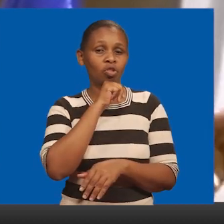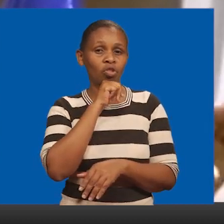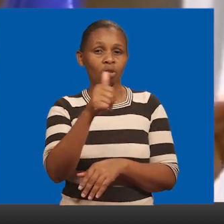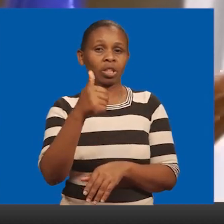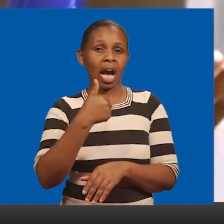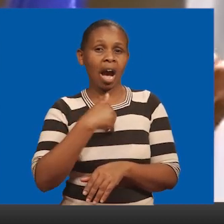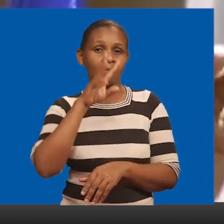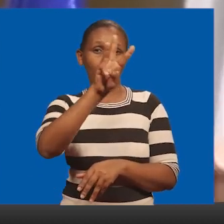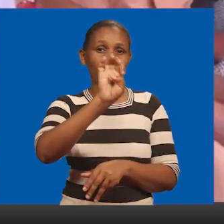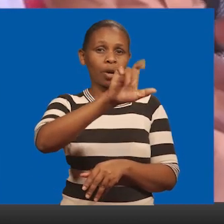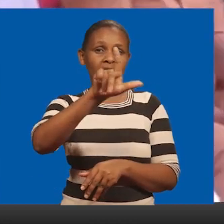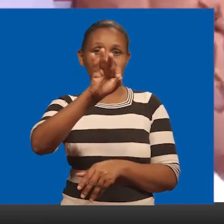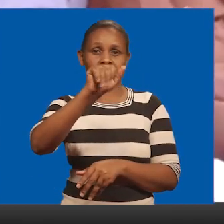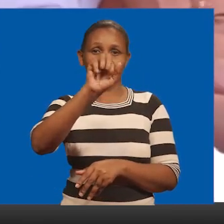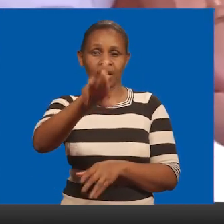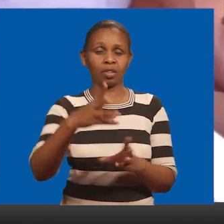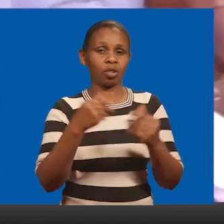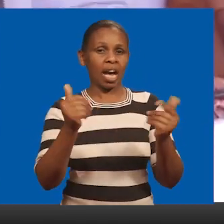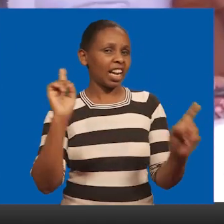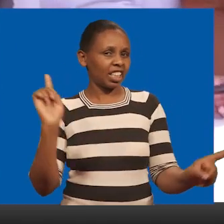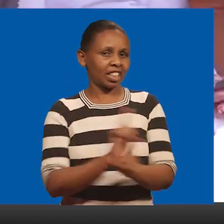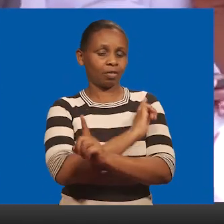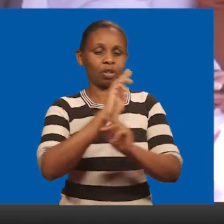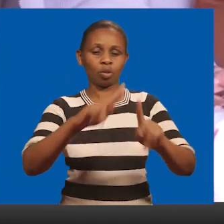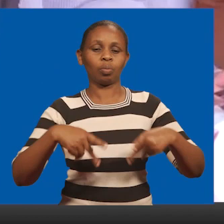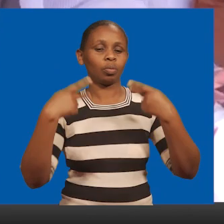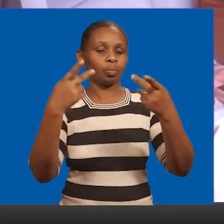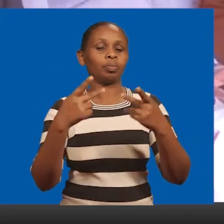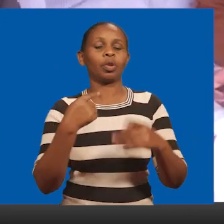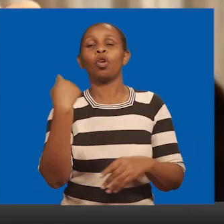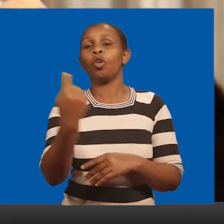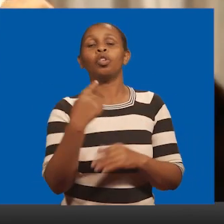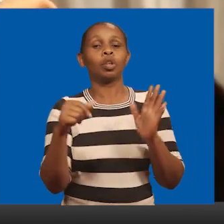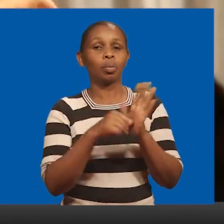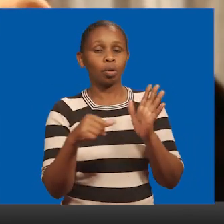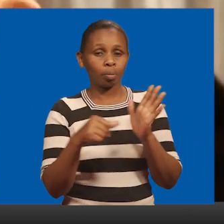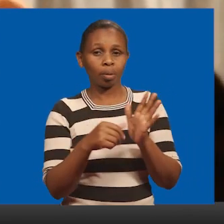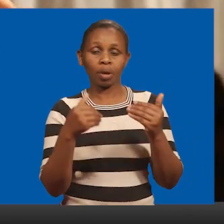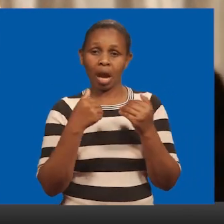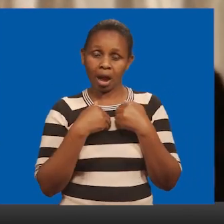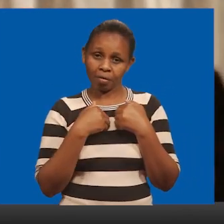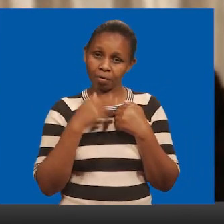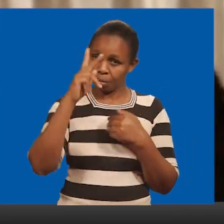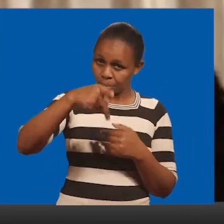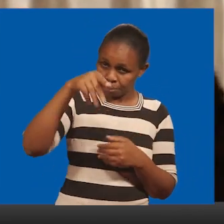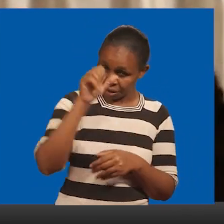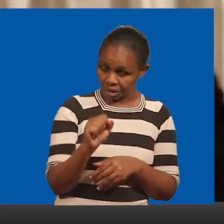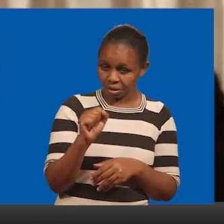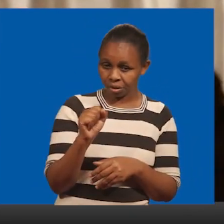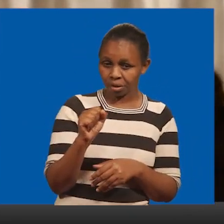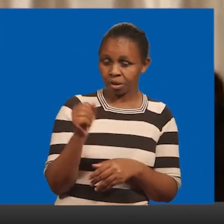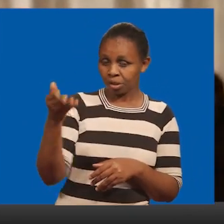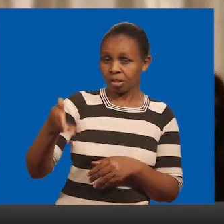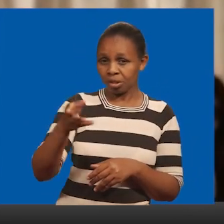that did not have the welfare taken care of. It's a completely different product. The only problem we have when appears is